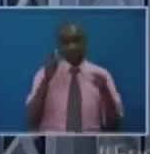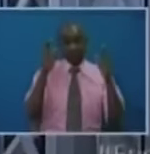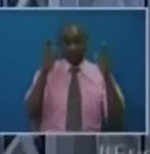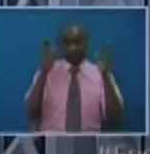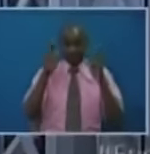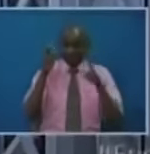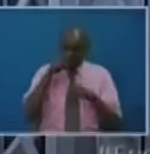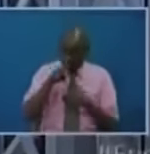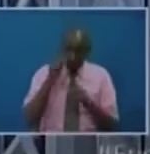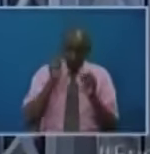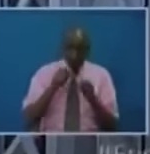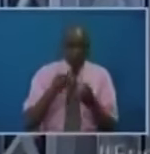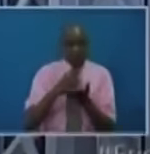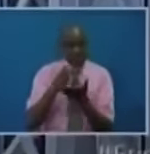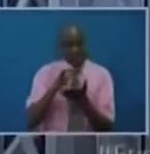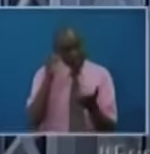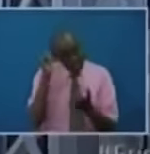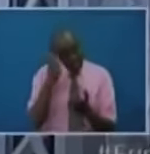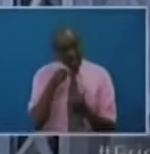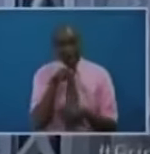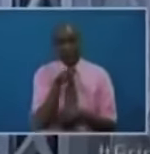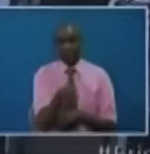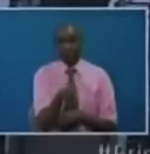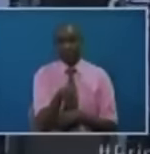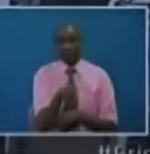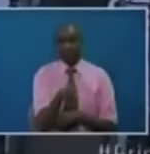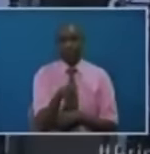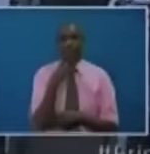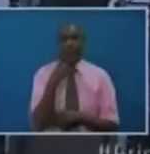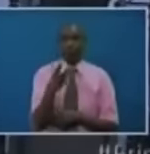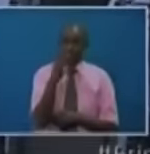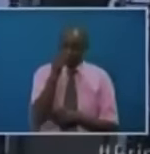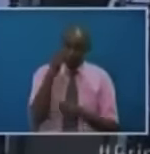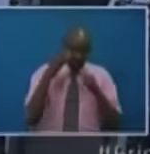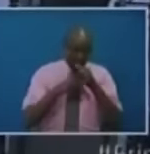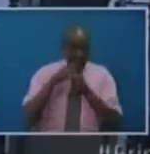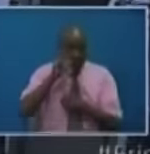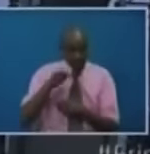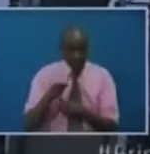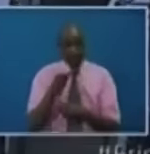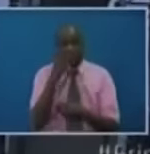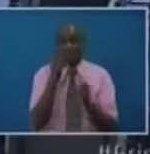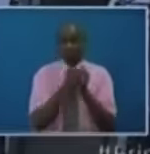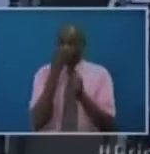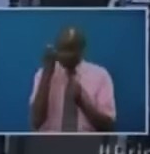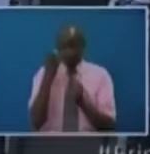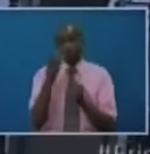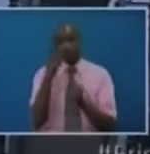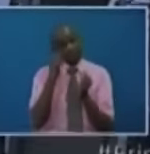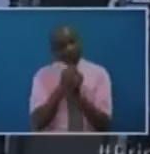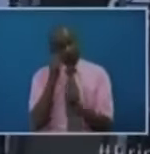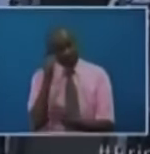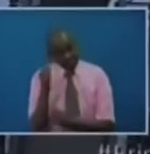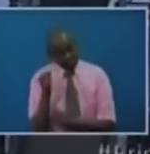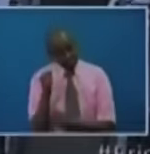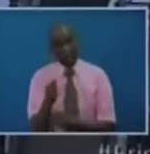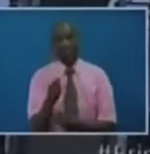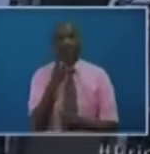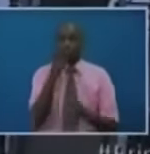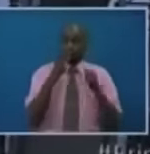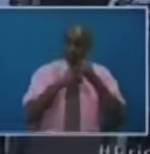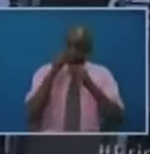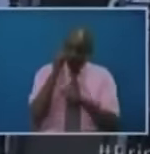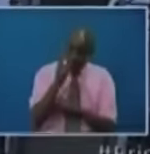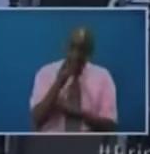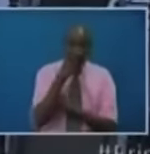Fiber optic leasing earned Kenya Power revenue of 259 million shillings in 2014-2015, 271 million